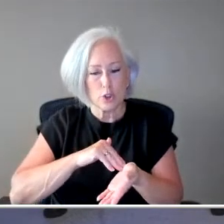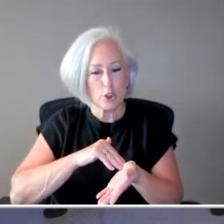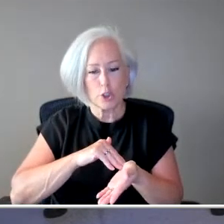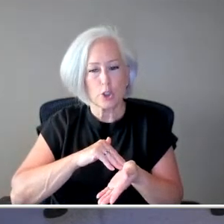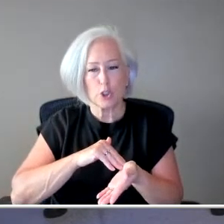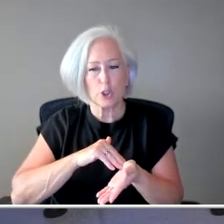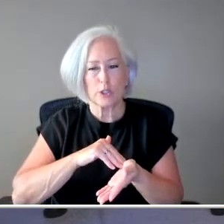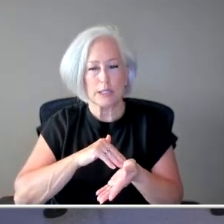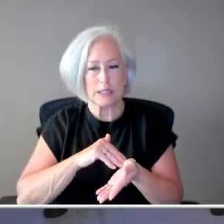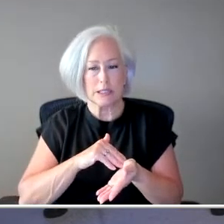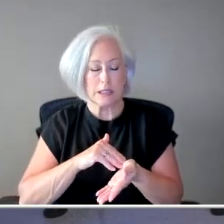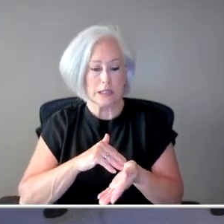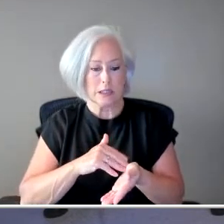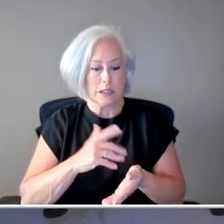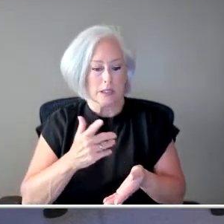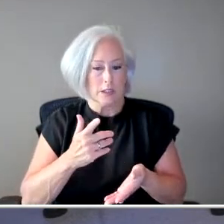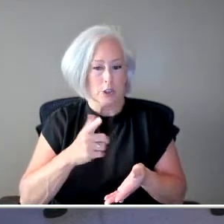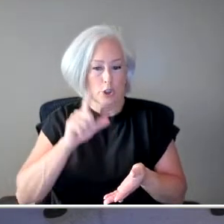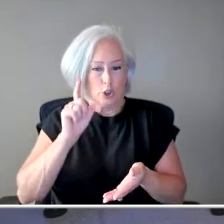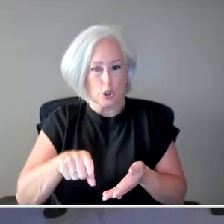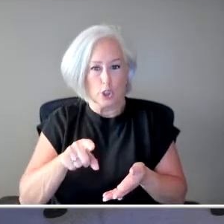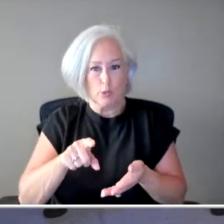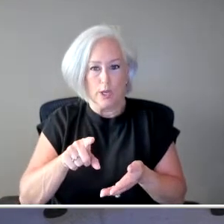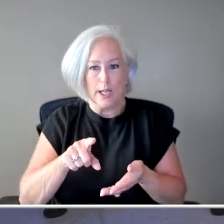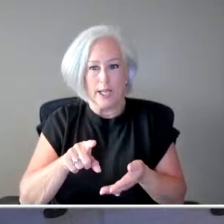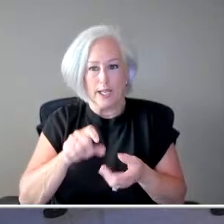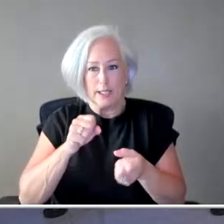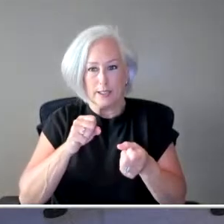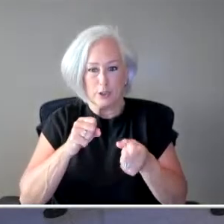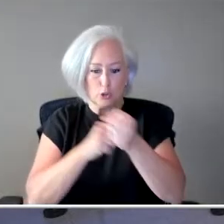Could it ever be restructured to be less grueling?